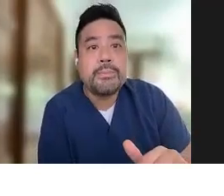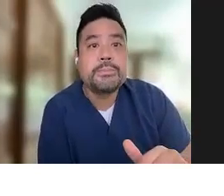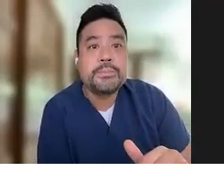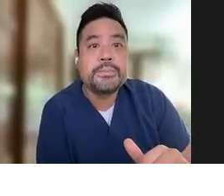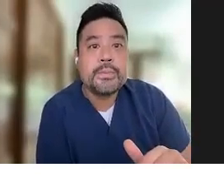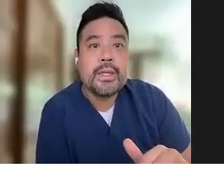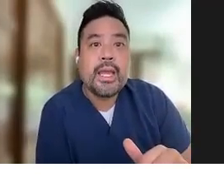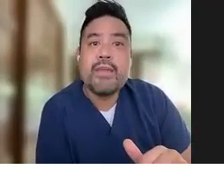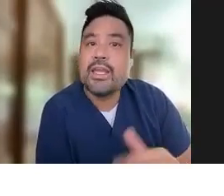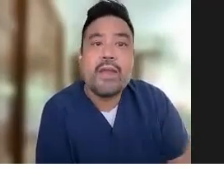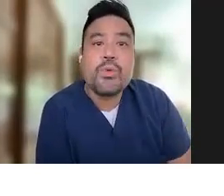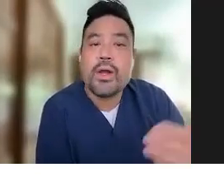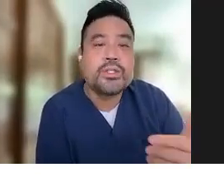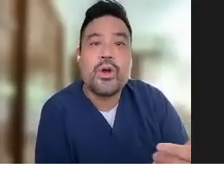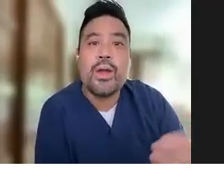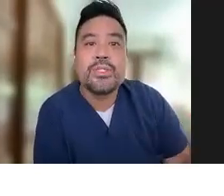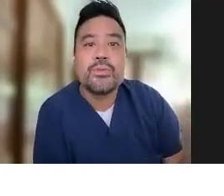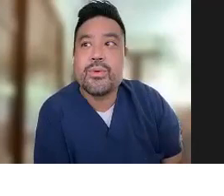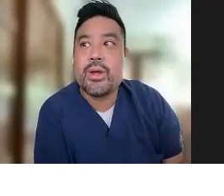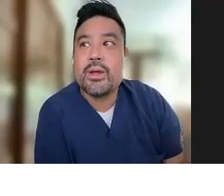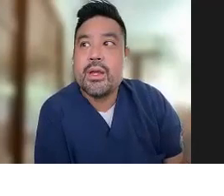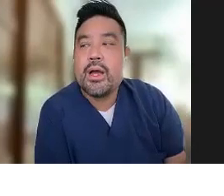p.m. And I think everywhere else, you know,